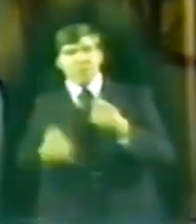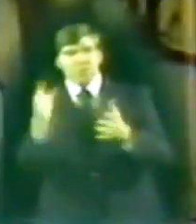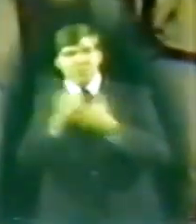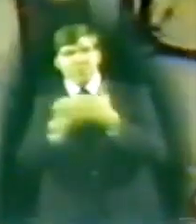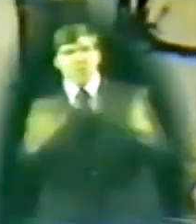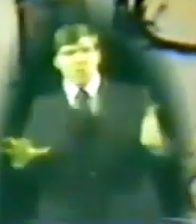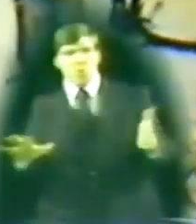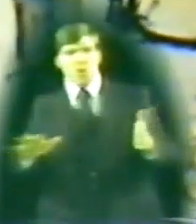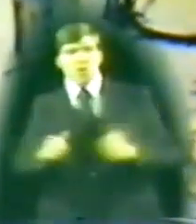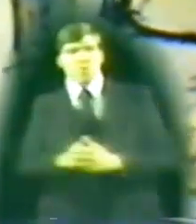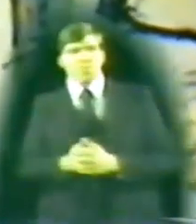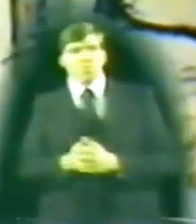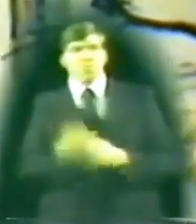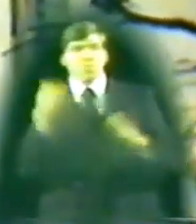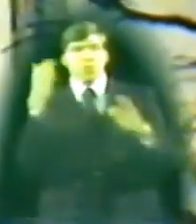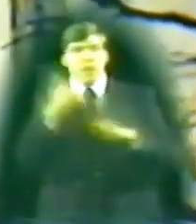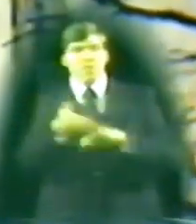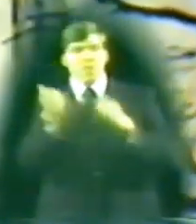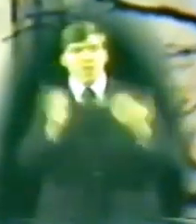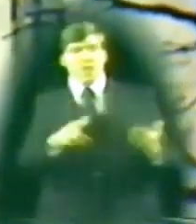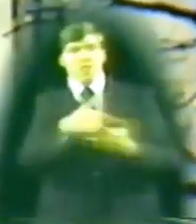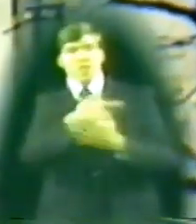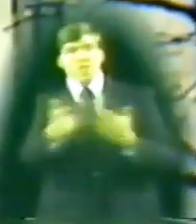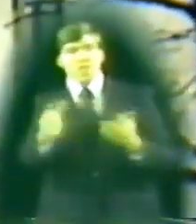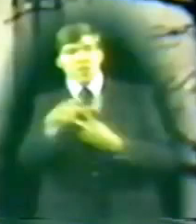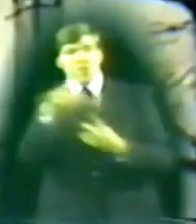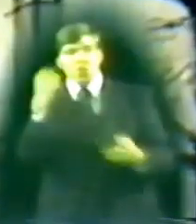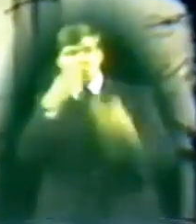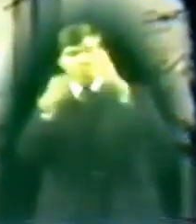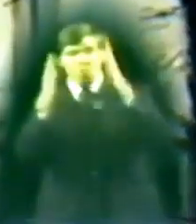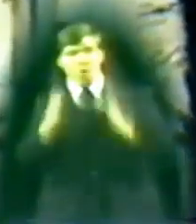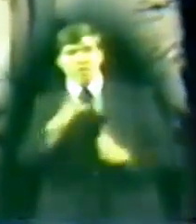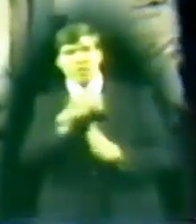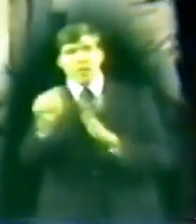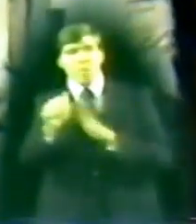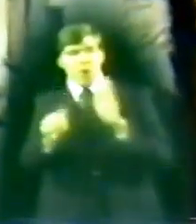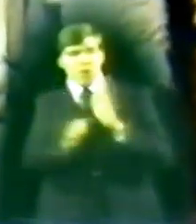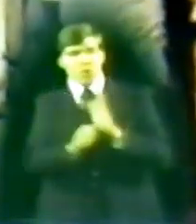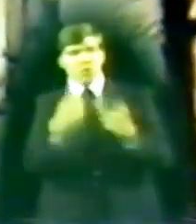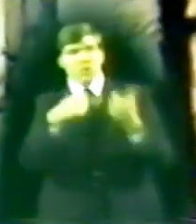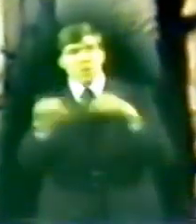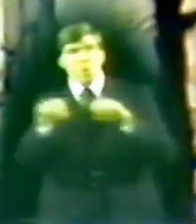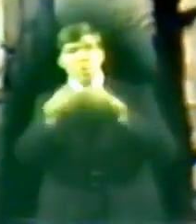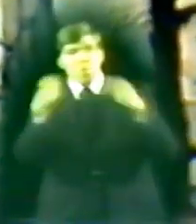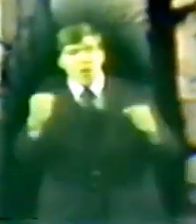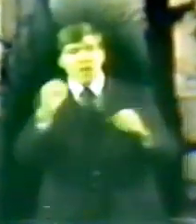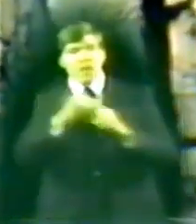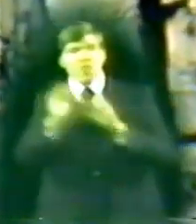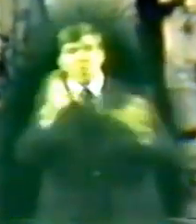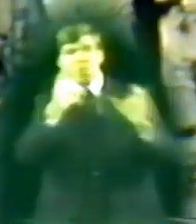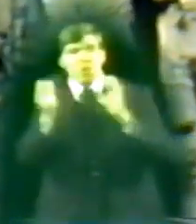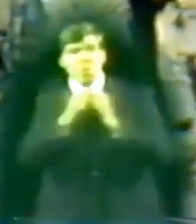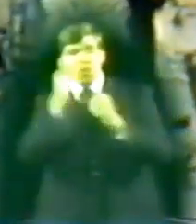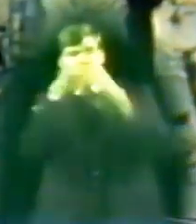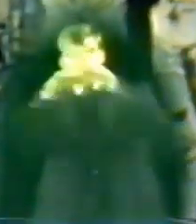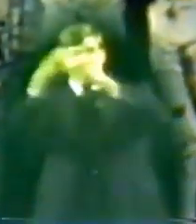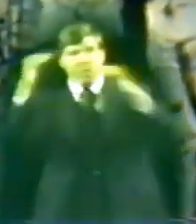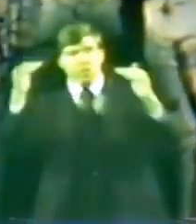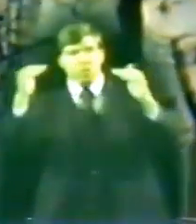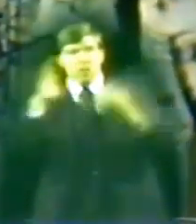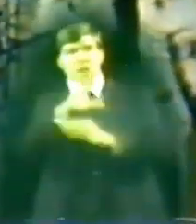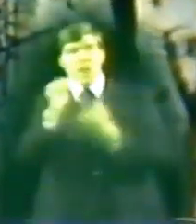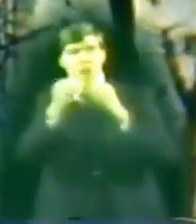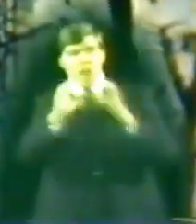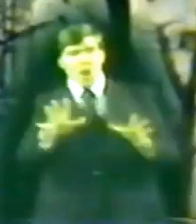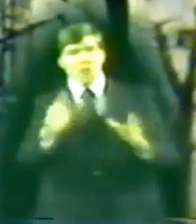away. After the death of these chosen prophets and apostles came a break in the communication with the heavens